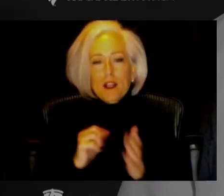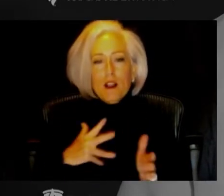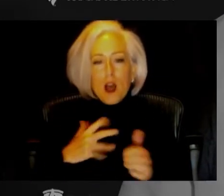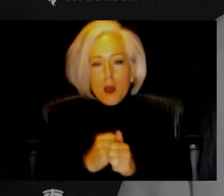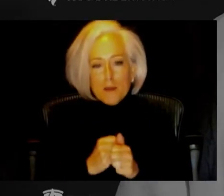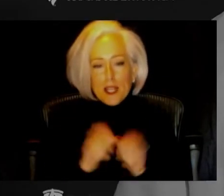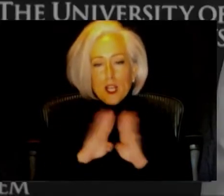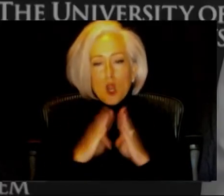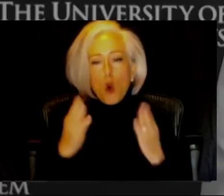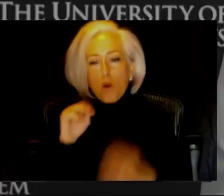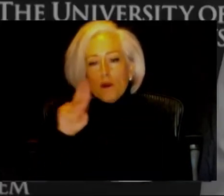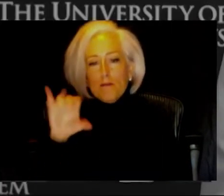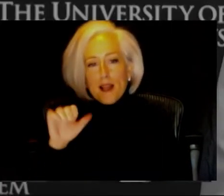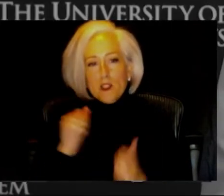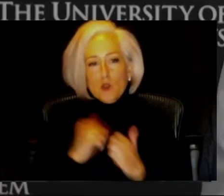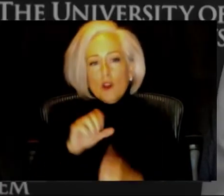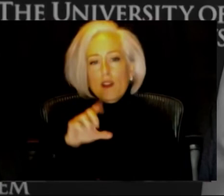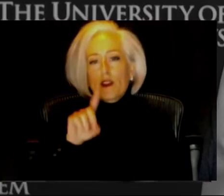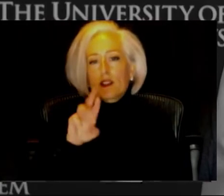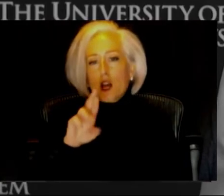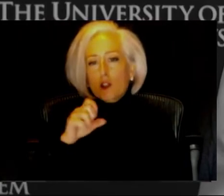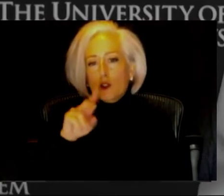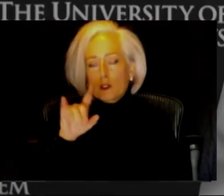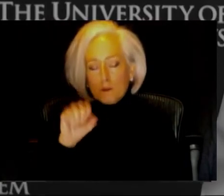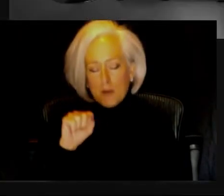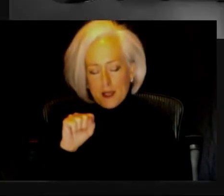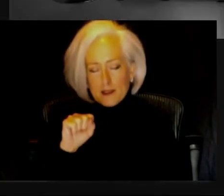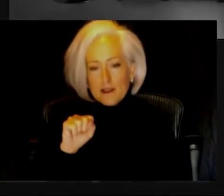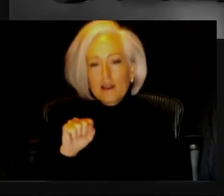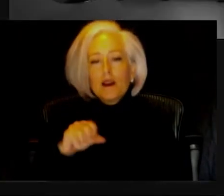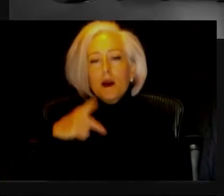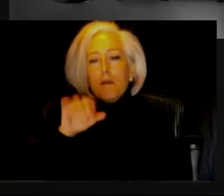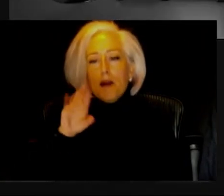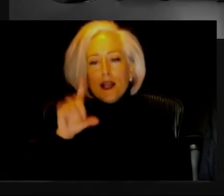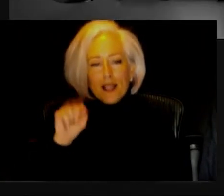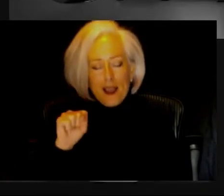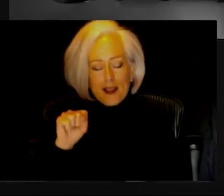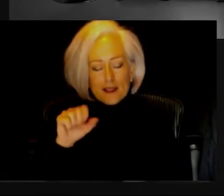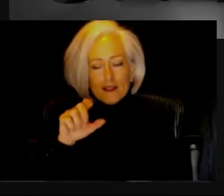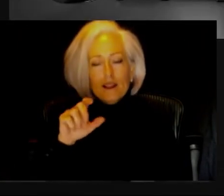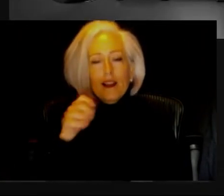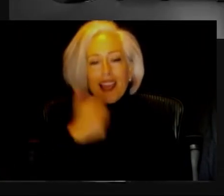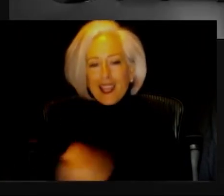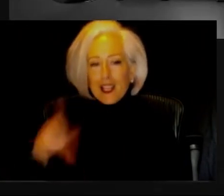with Dr. Stites podcasts. Now everywhere podcasts are available.